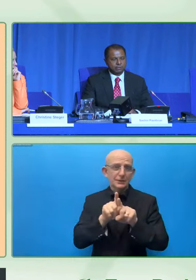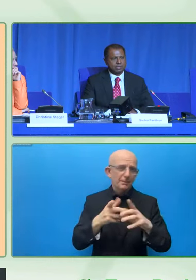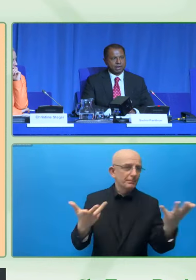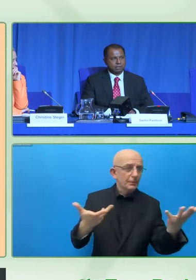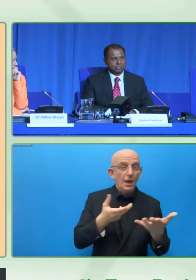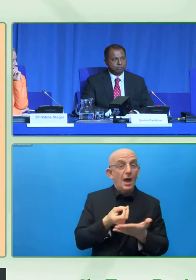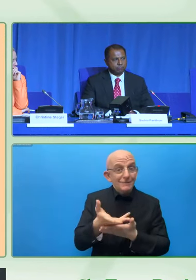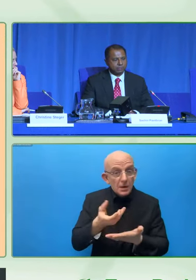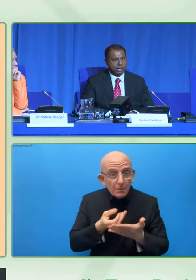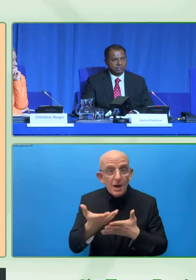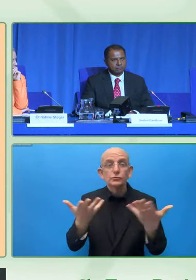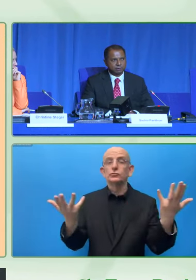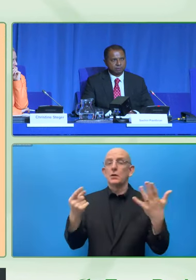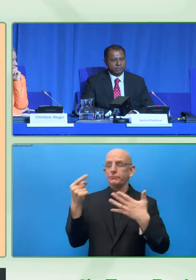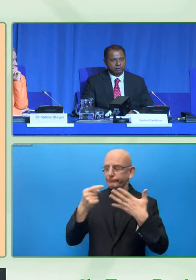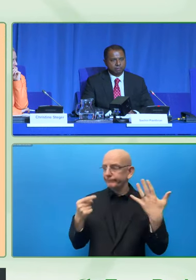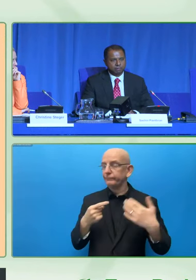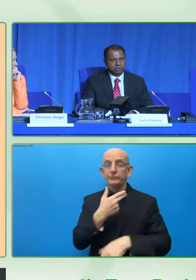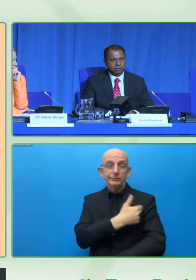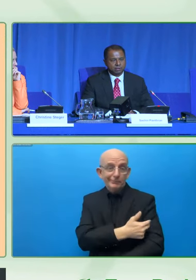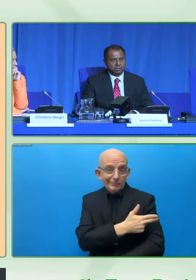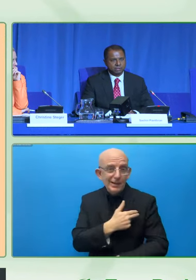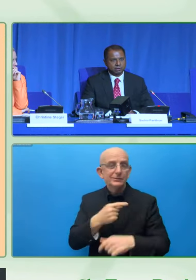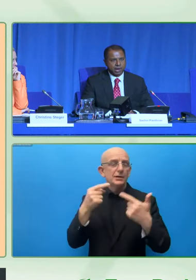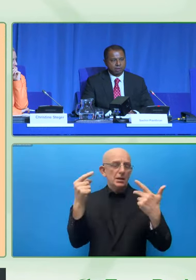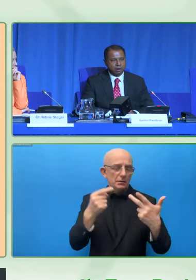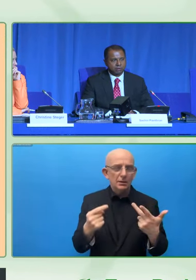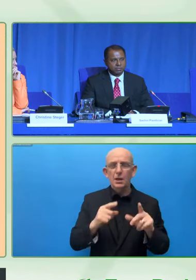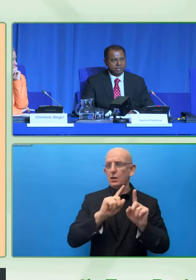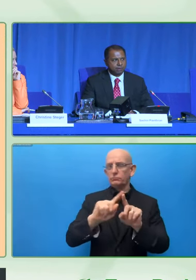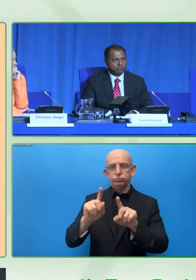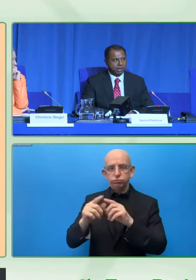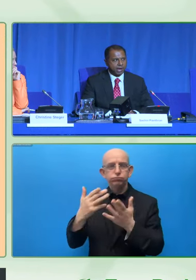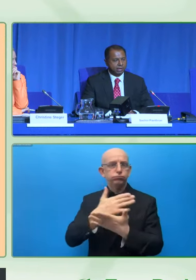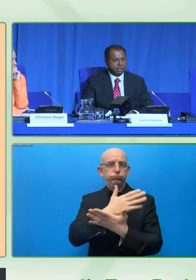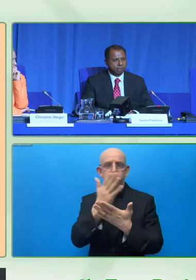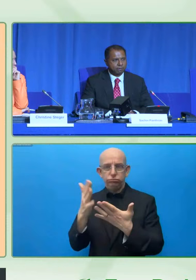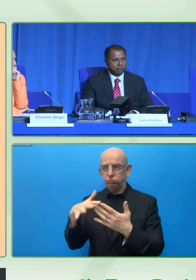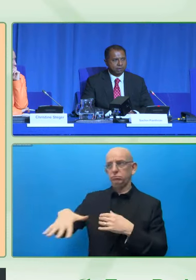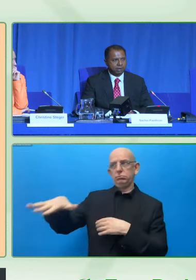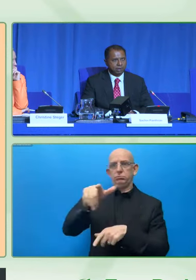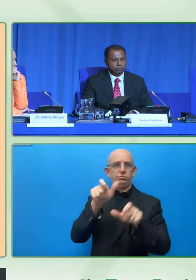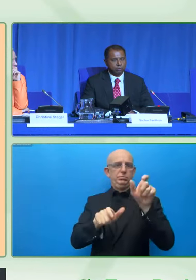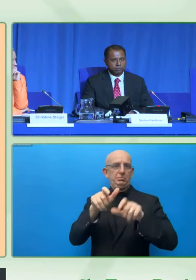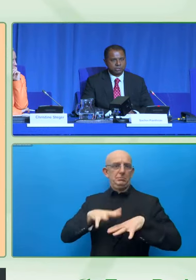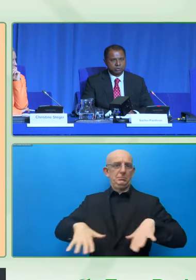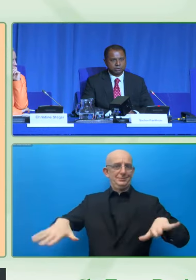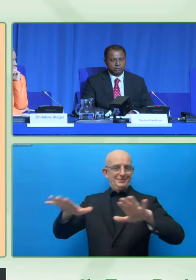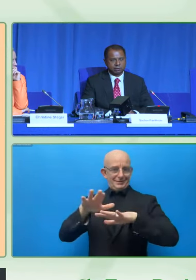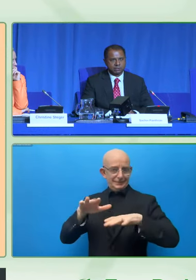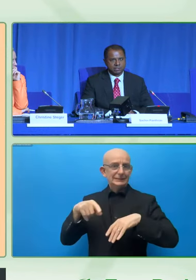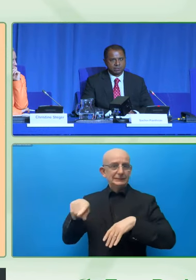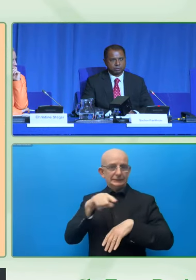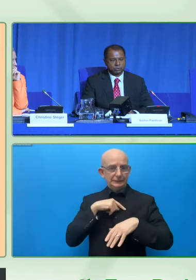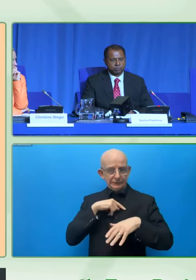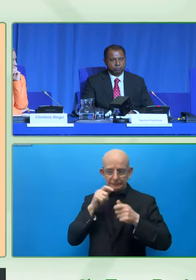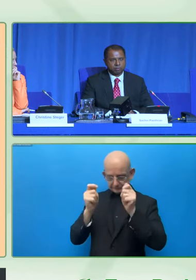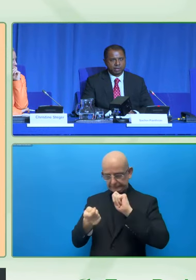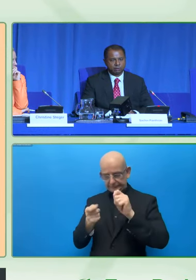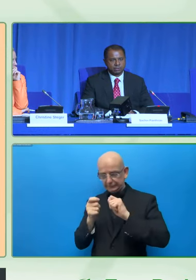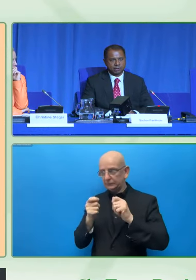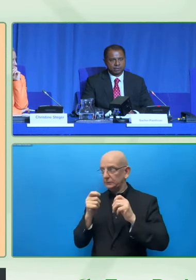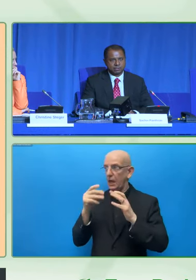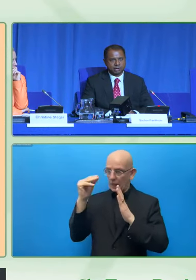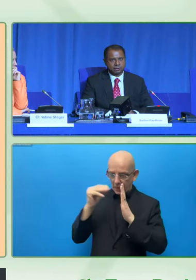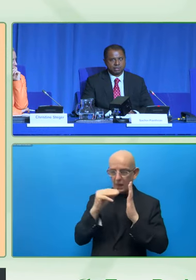these different standards for the last 50 years, and Congress keeps adding different authorities to the U.S. Access Board, so we